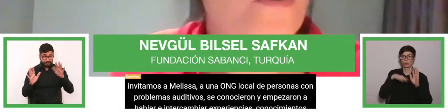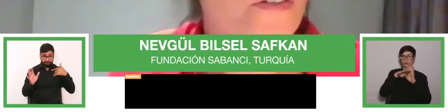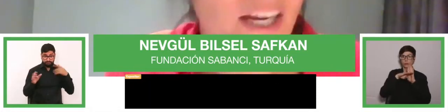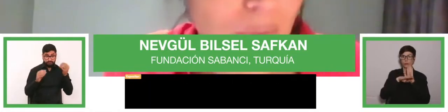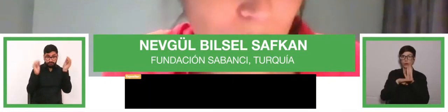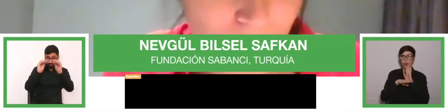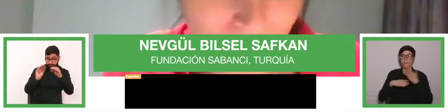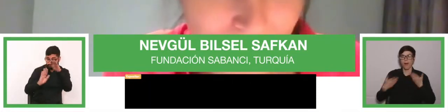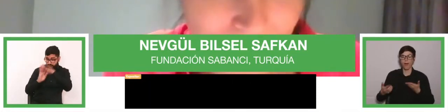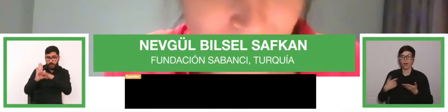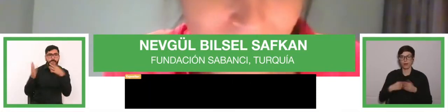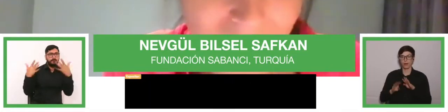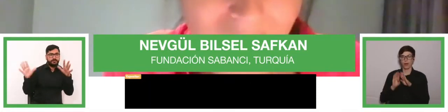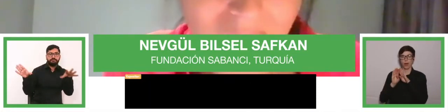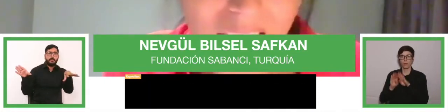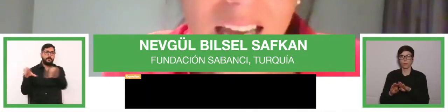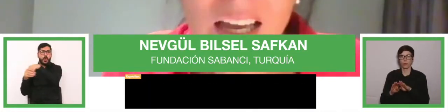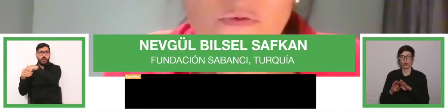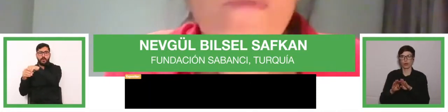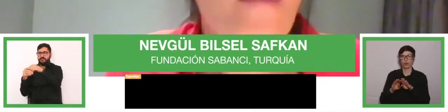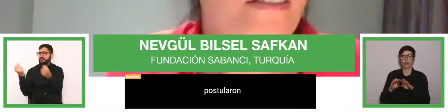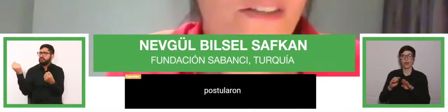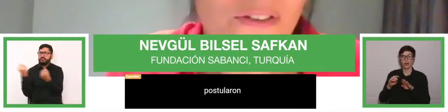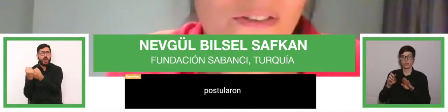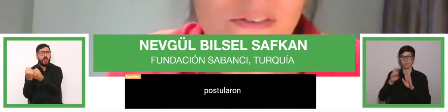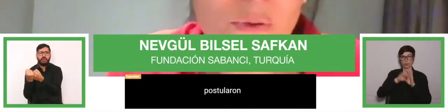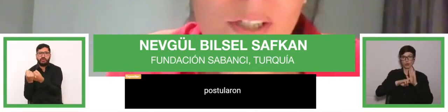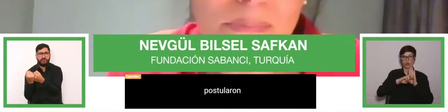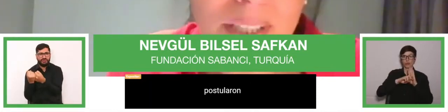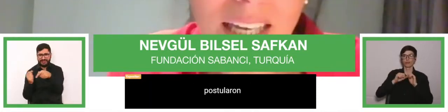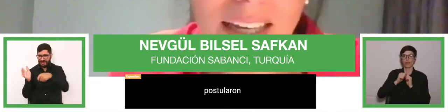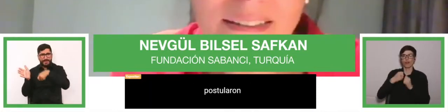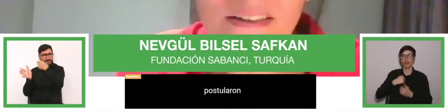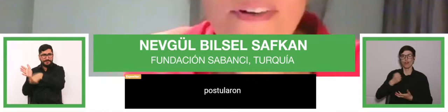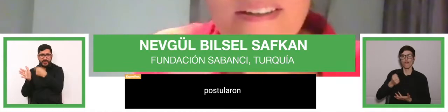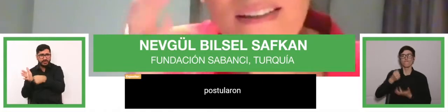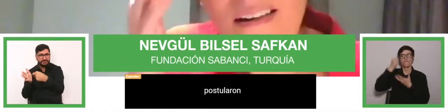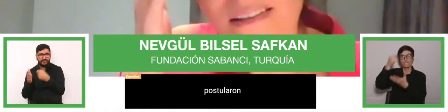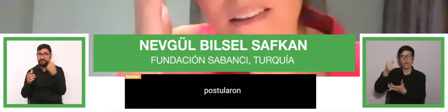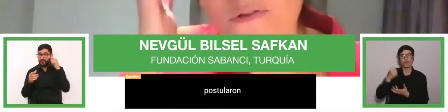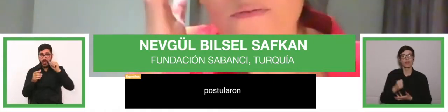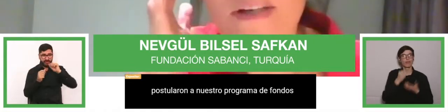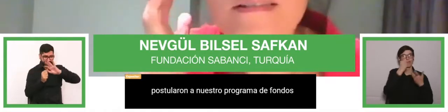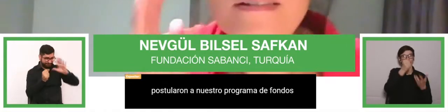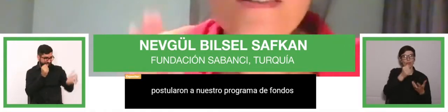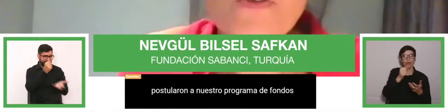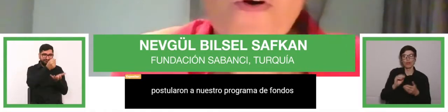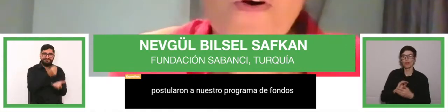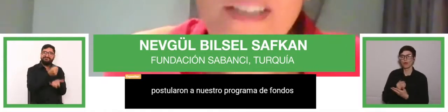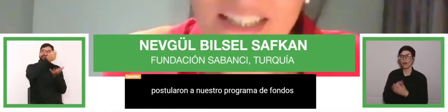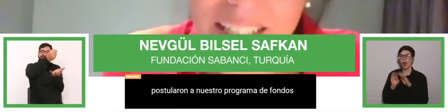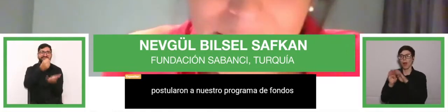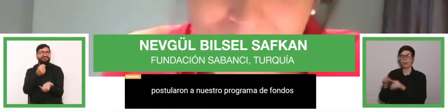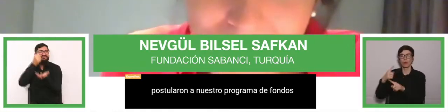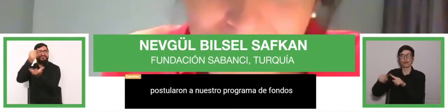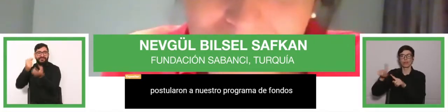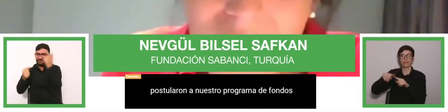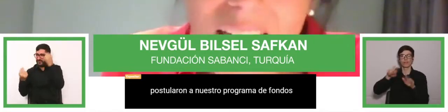with our grant program. We managed to replicate a very successful model in